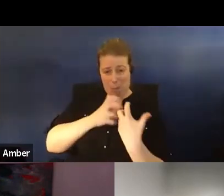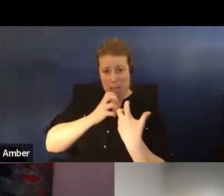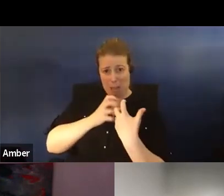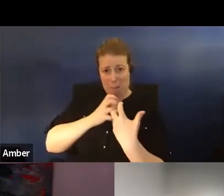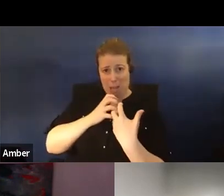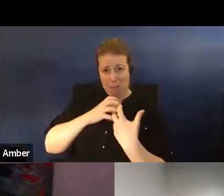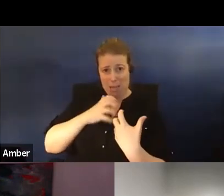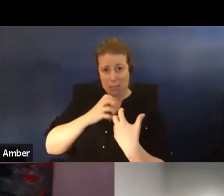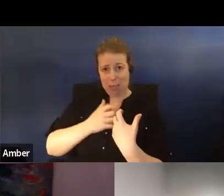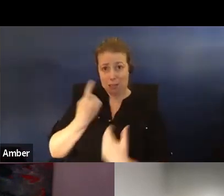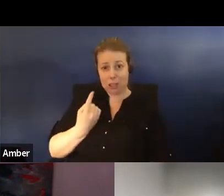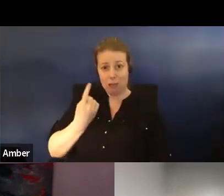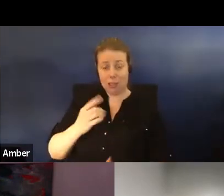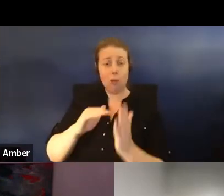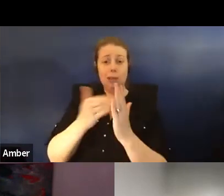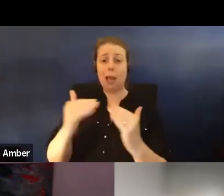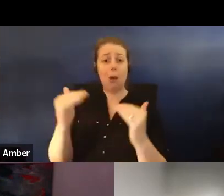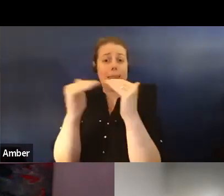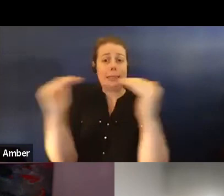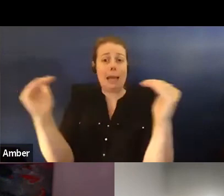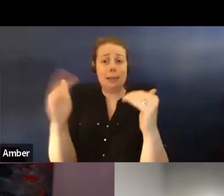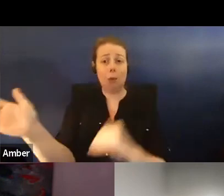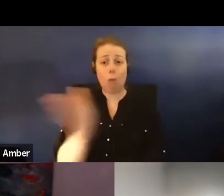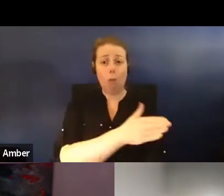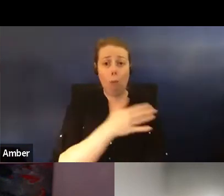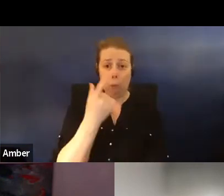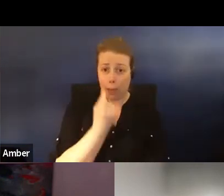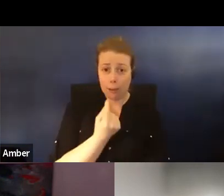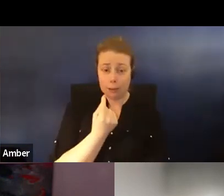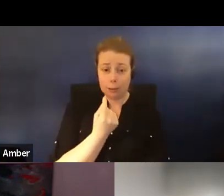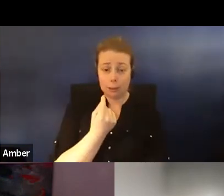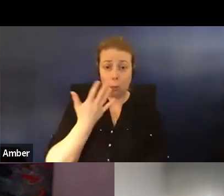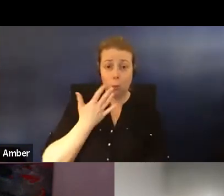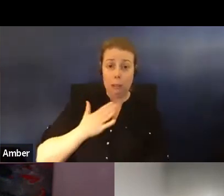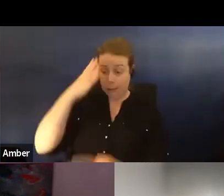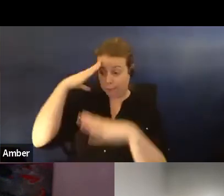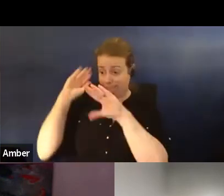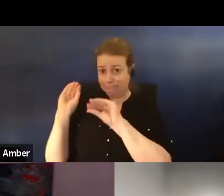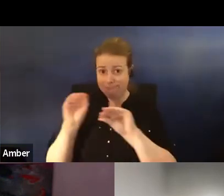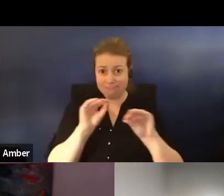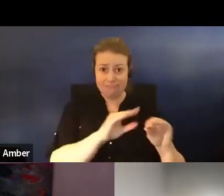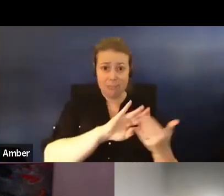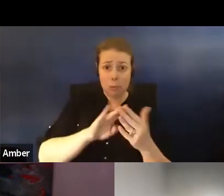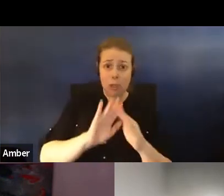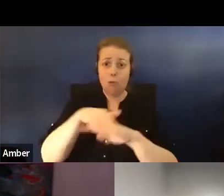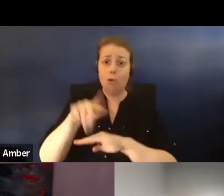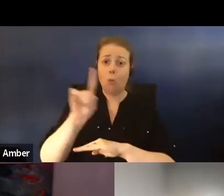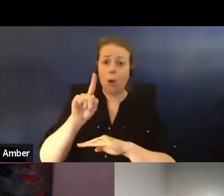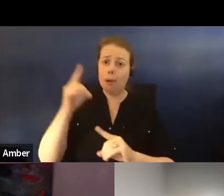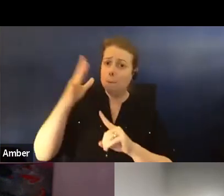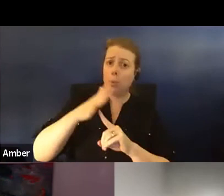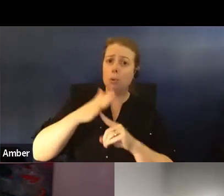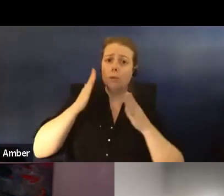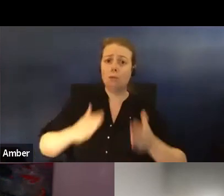We need to ensure that we educate the community as to the importance of human rights and the importance of